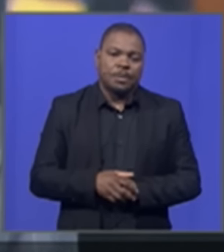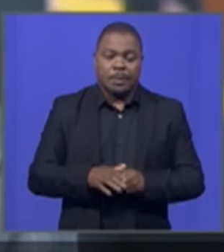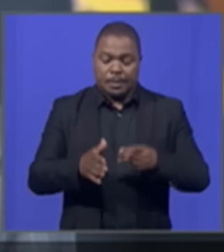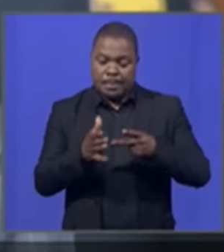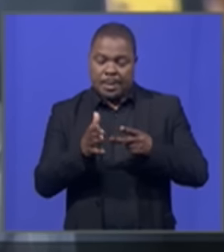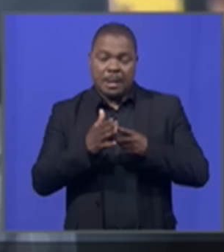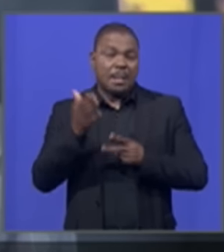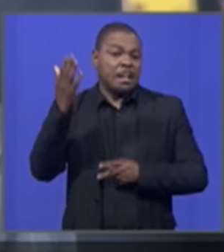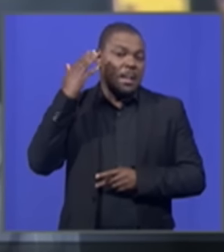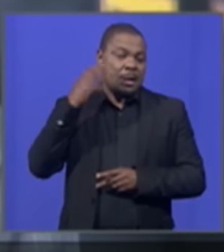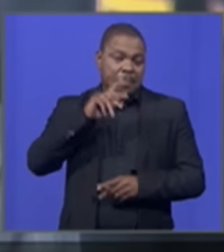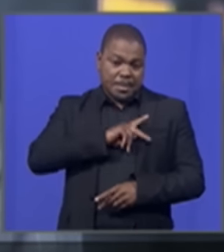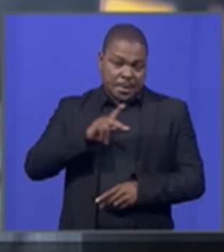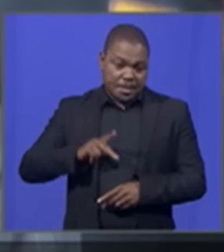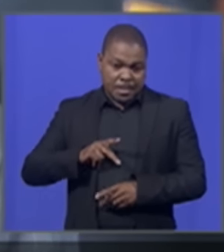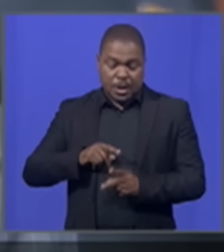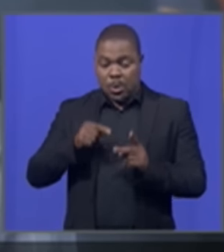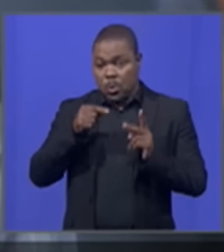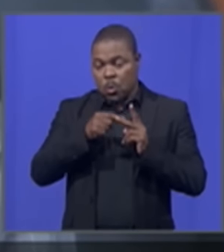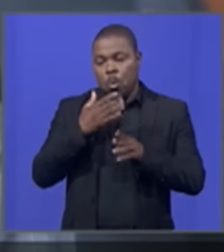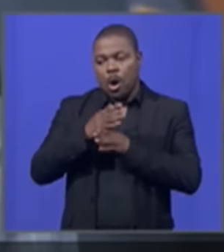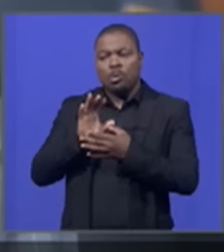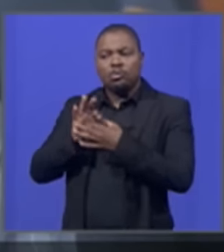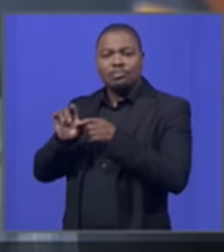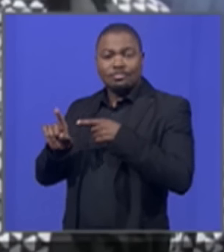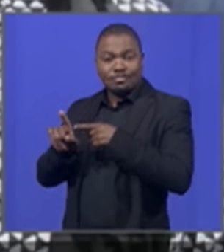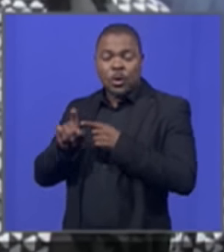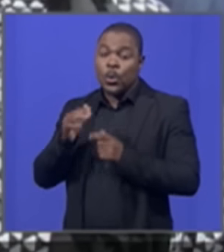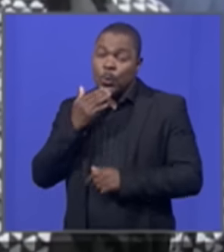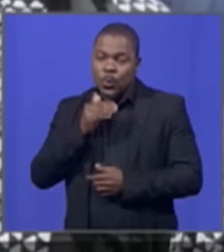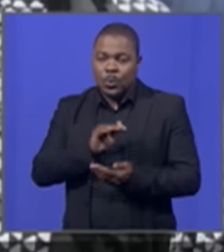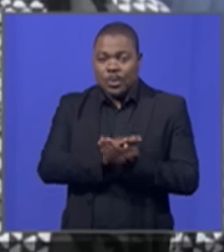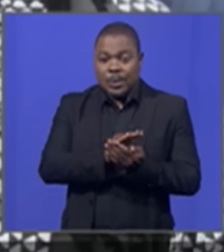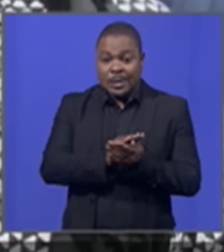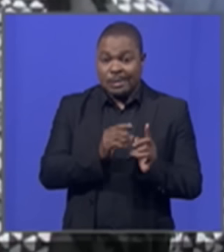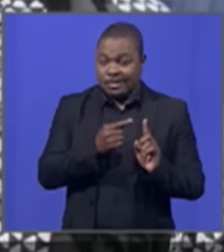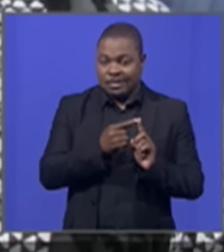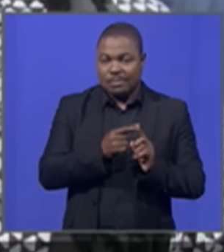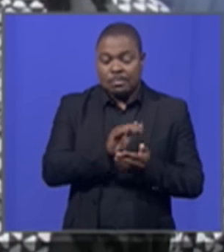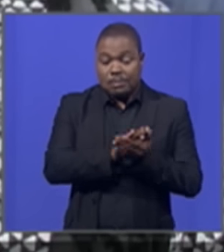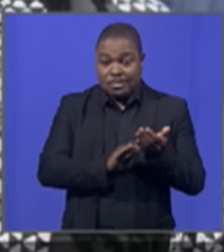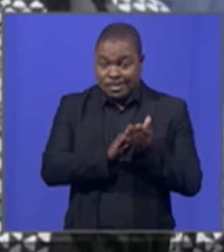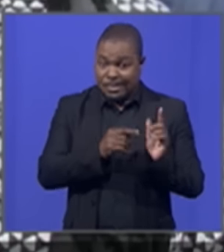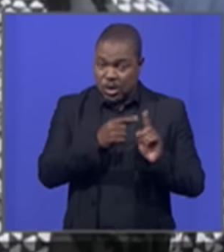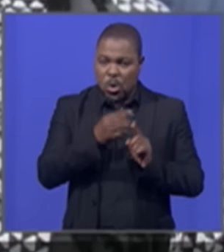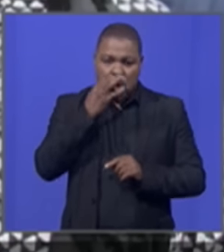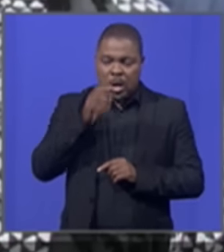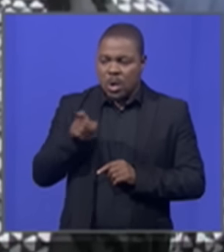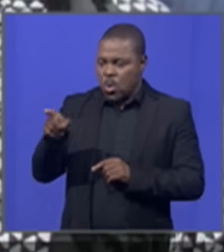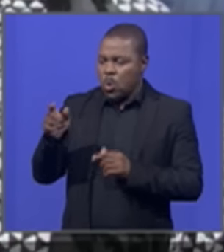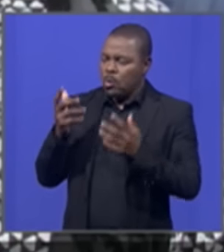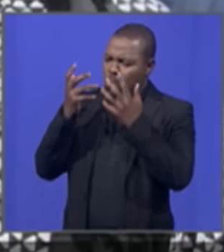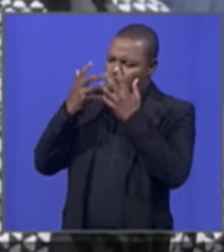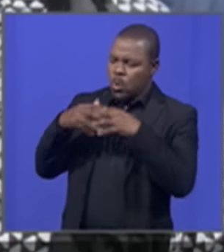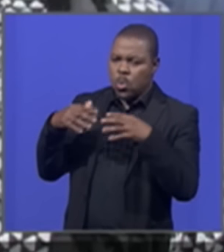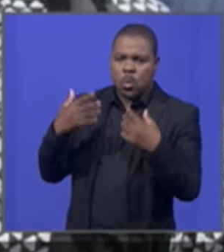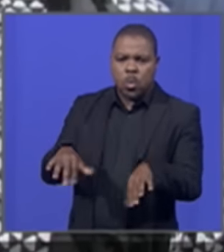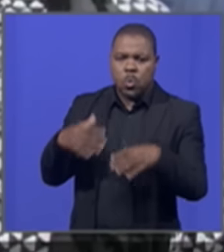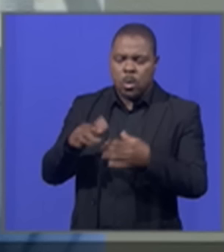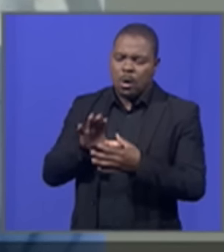ya Maloba ya Freistata e neng e dira le Ncangisa ke Ace Magashule. O ne a mo tlhalosa jaaka morulaganyi yo neng a